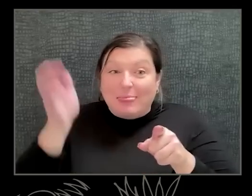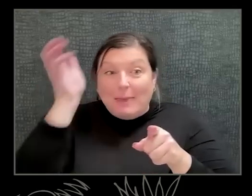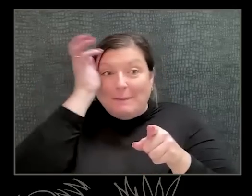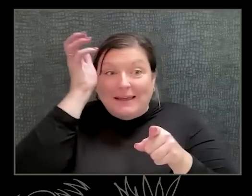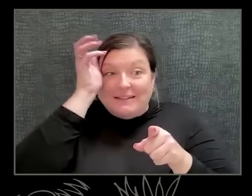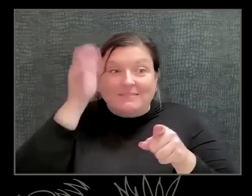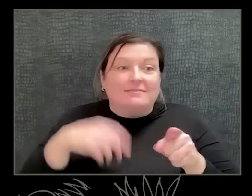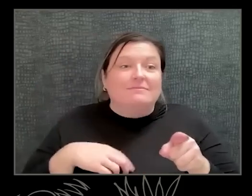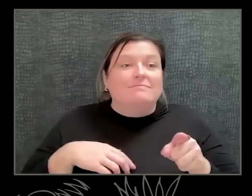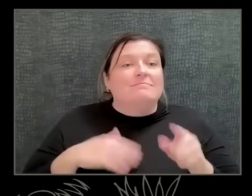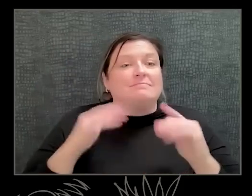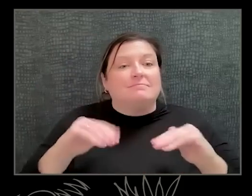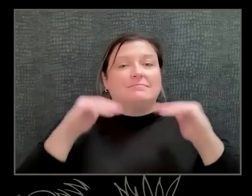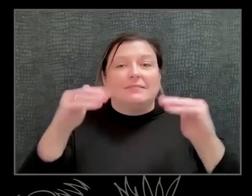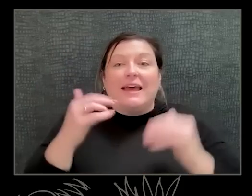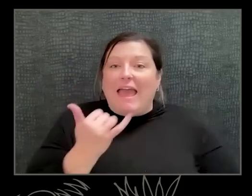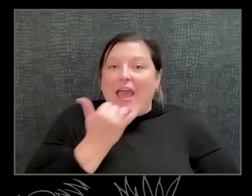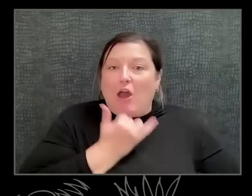the result type.